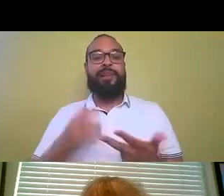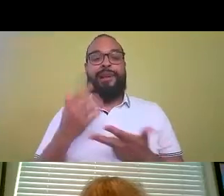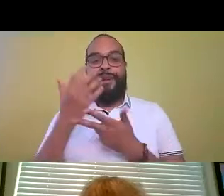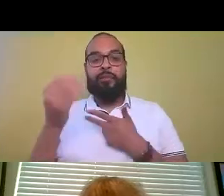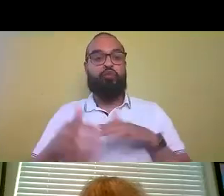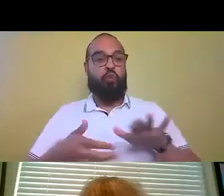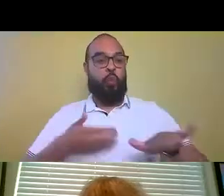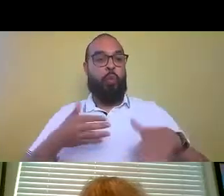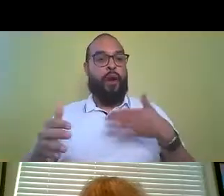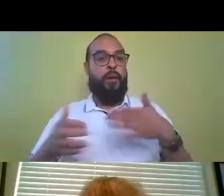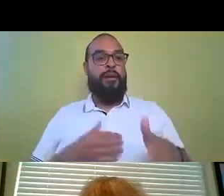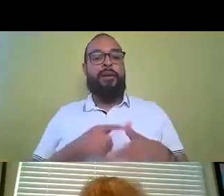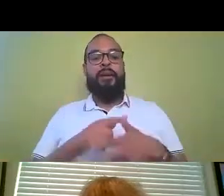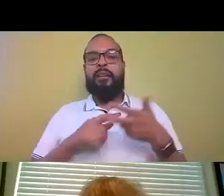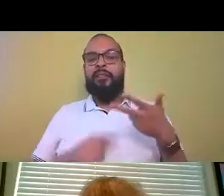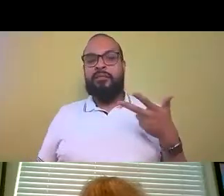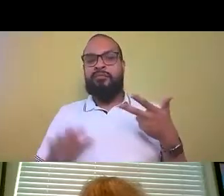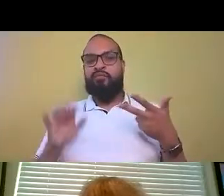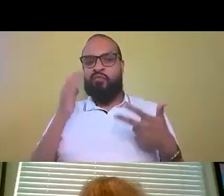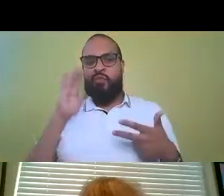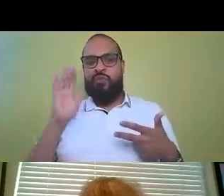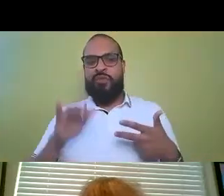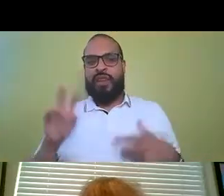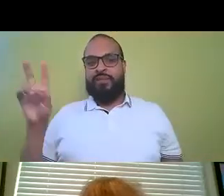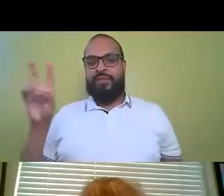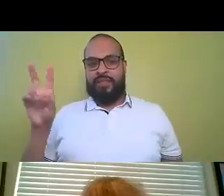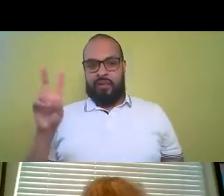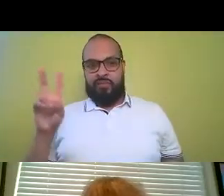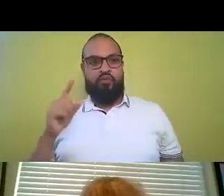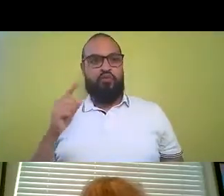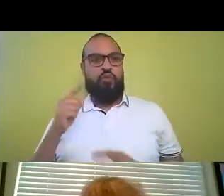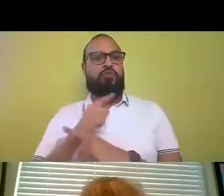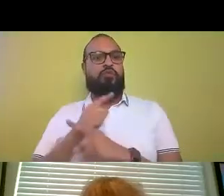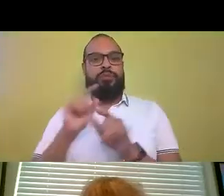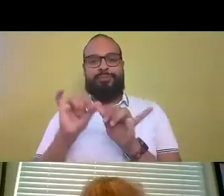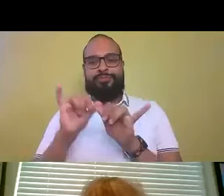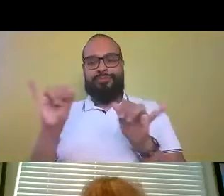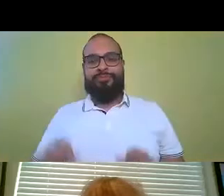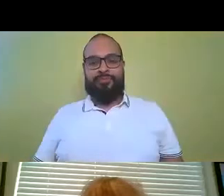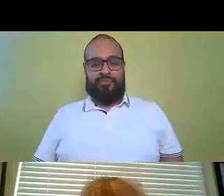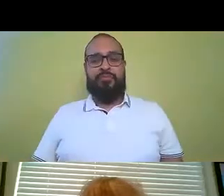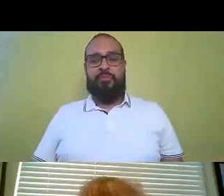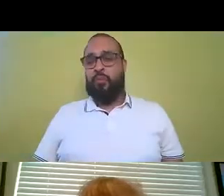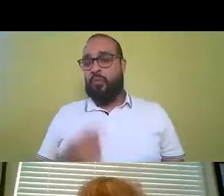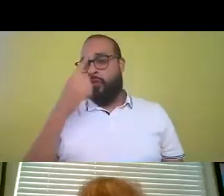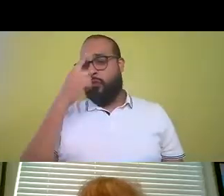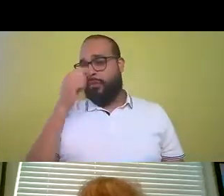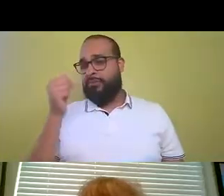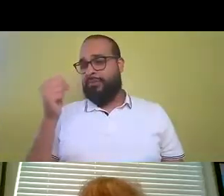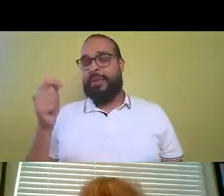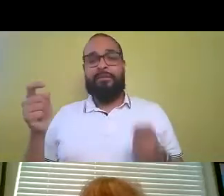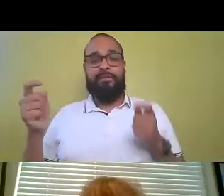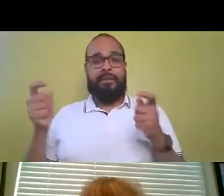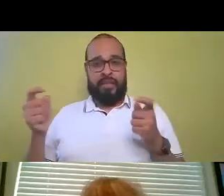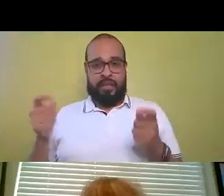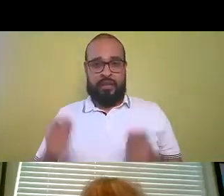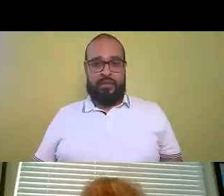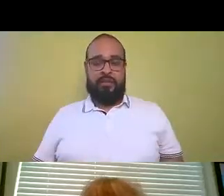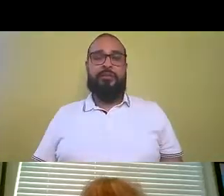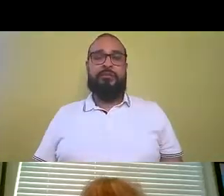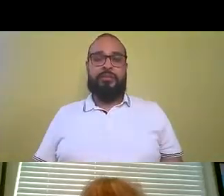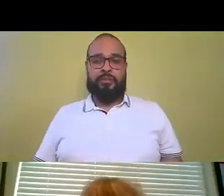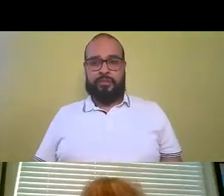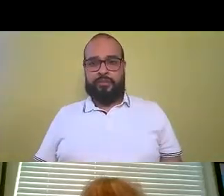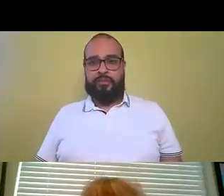those vestibular and proprioceptive systems that we're using for self-regulation. Exercise.